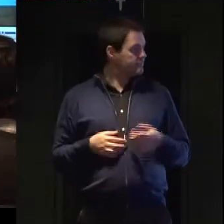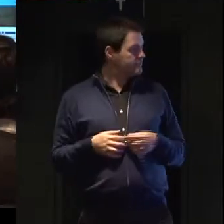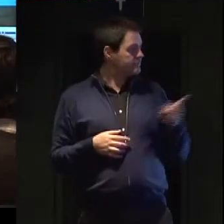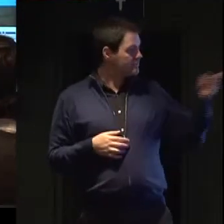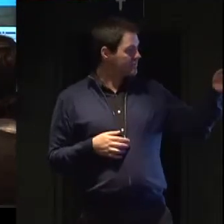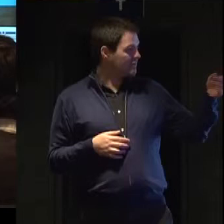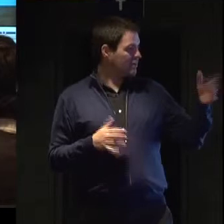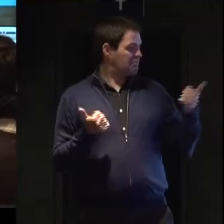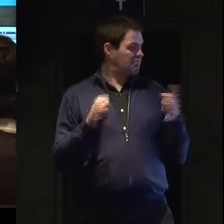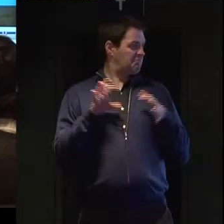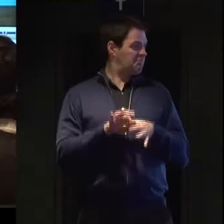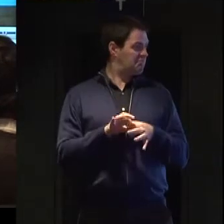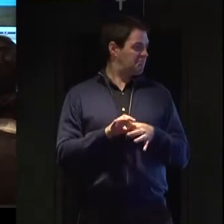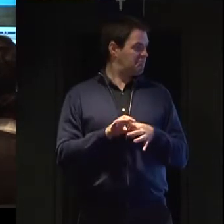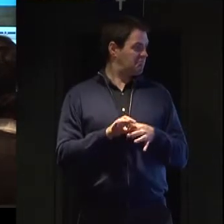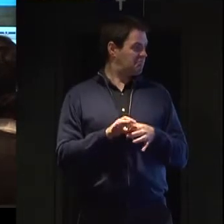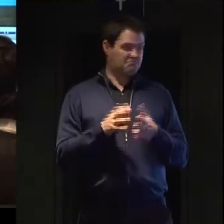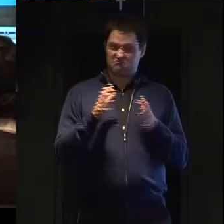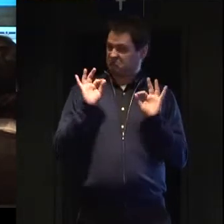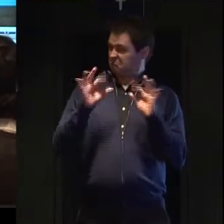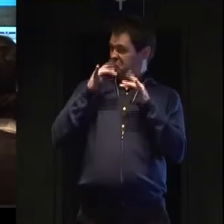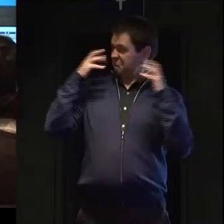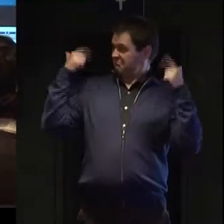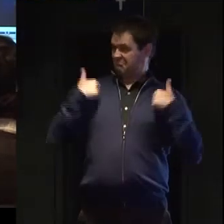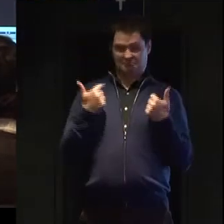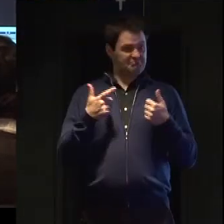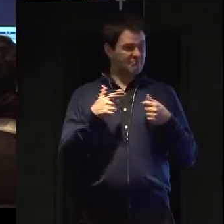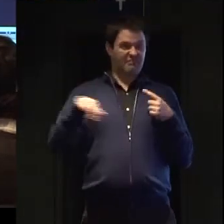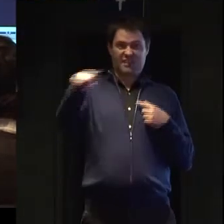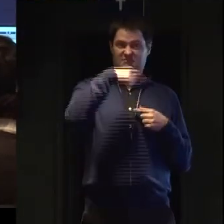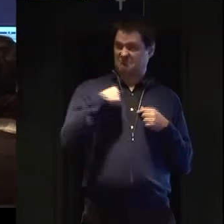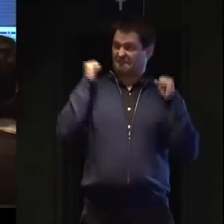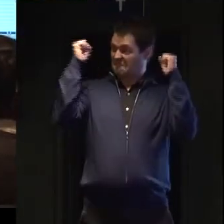else and just have a nice time really.